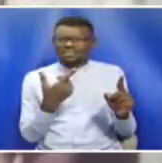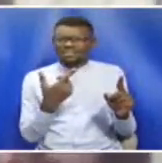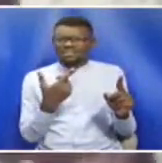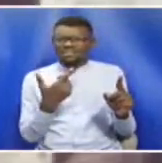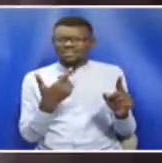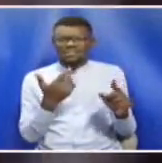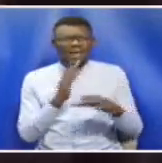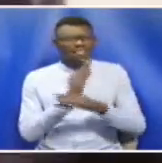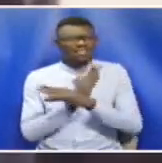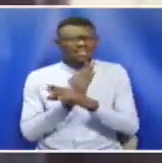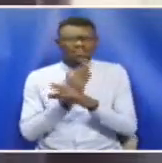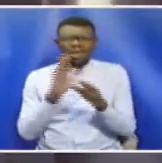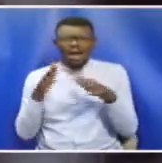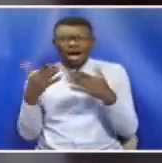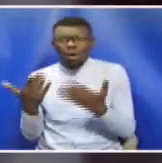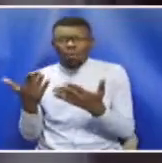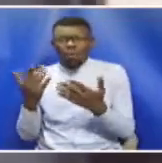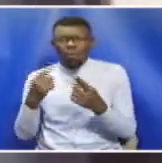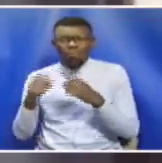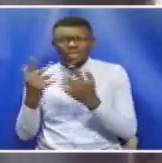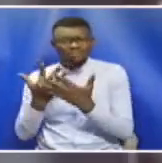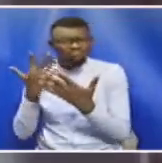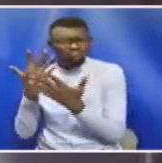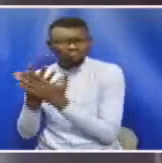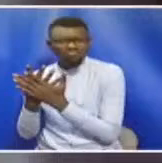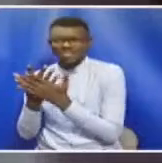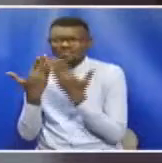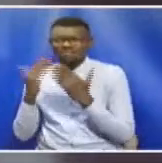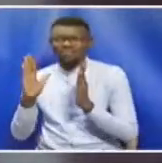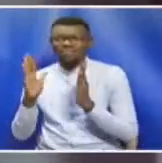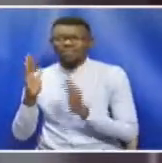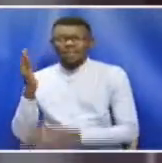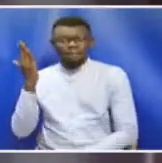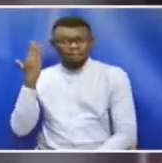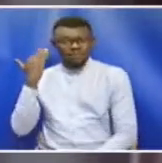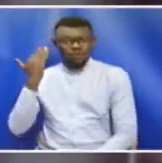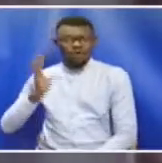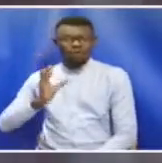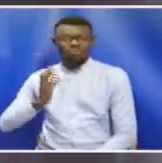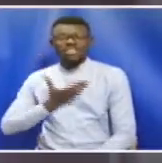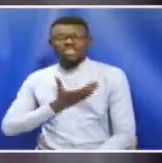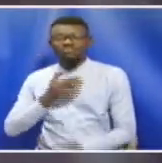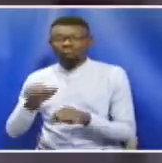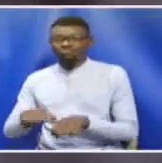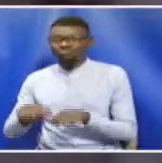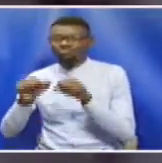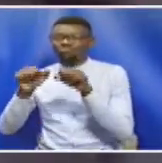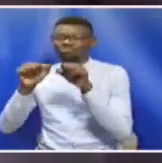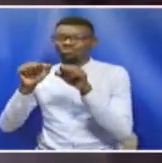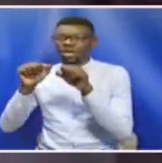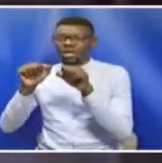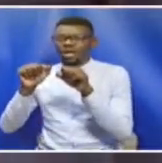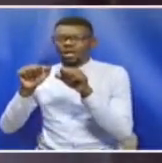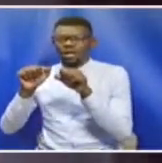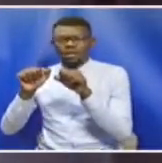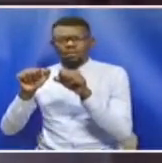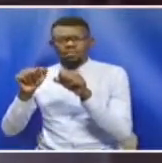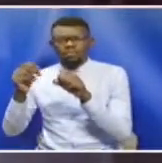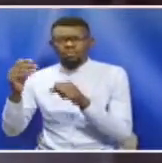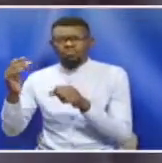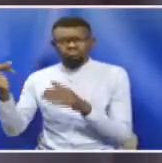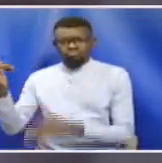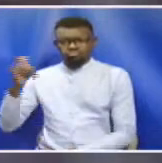Lusaka, Zambia? When the committee, which was chaired by Kandara Member of Parliament George Mweshigi, arrived back in the